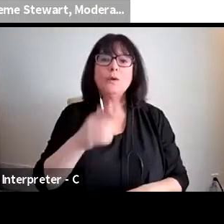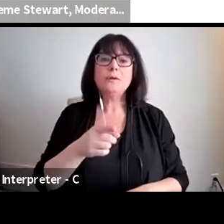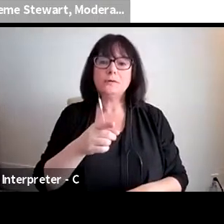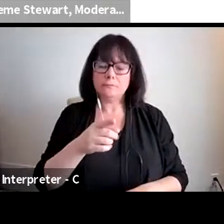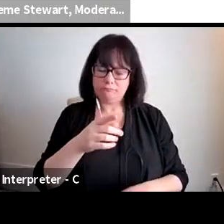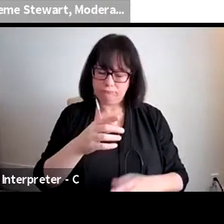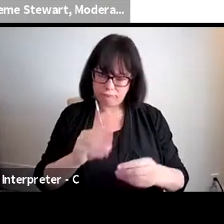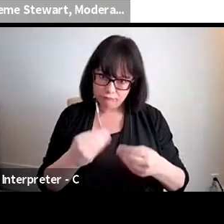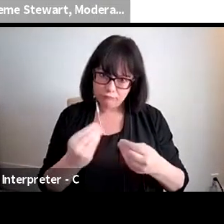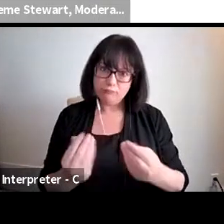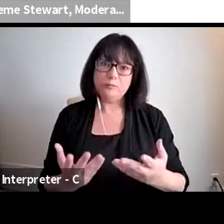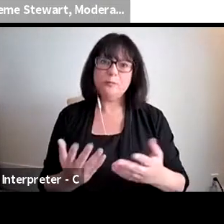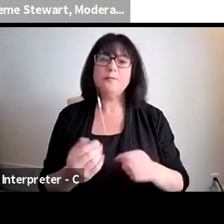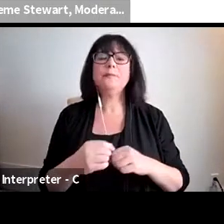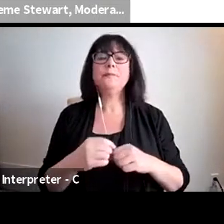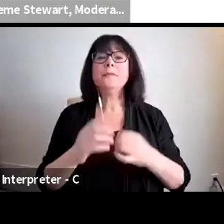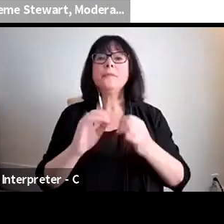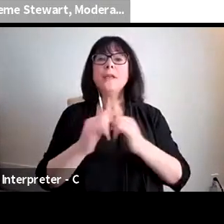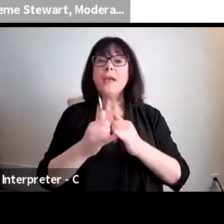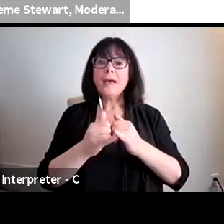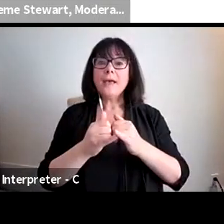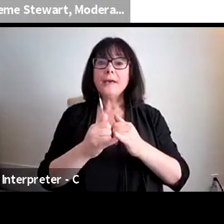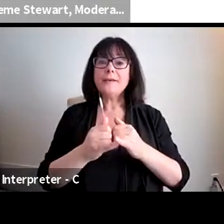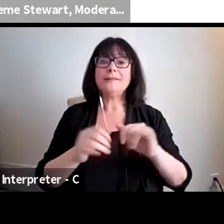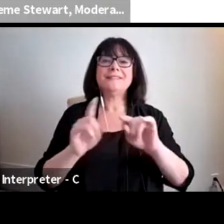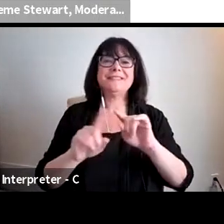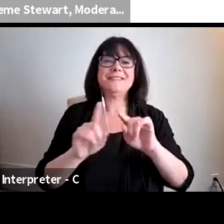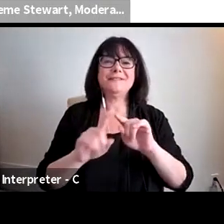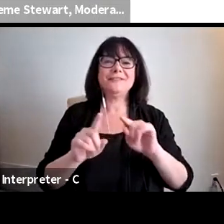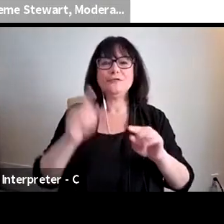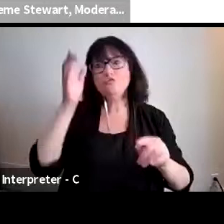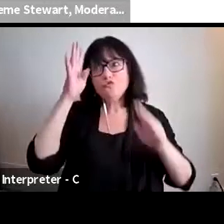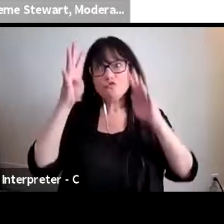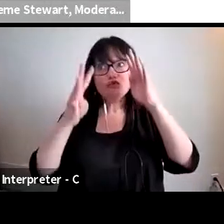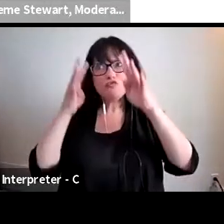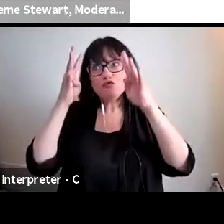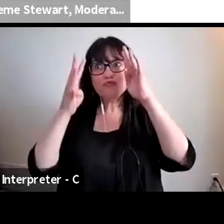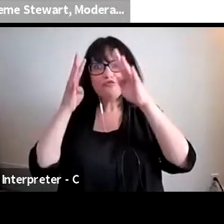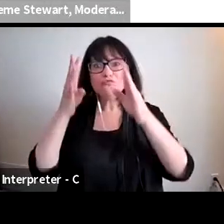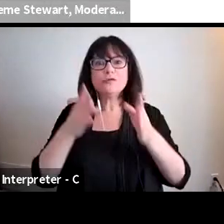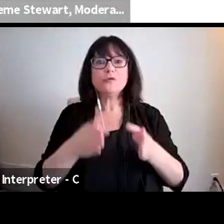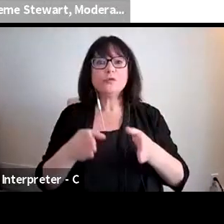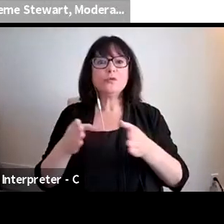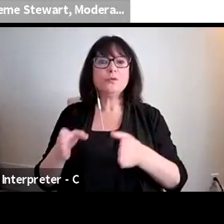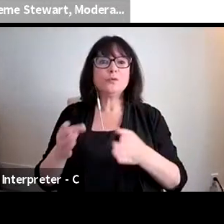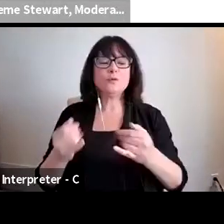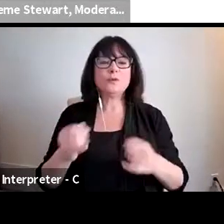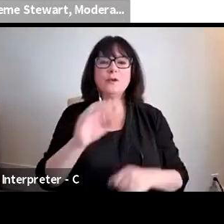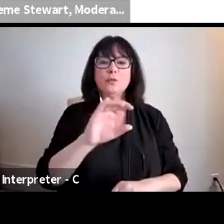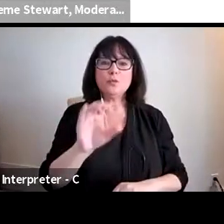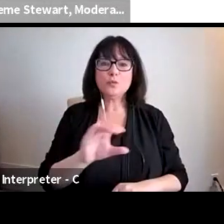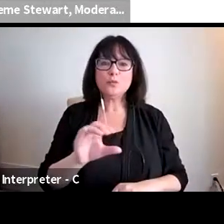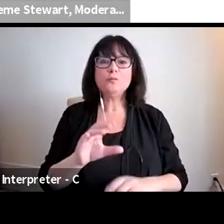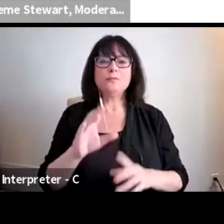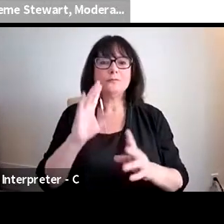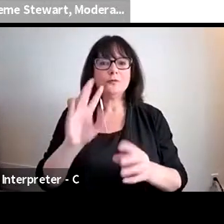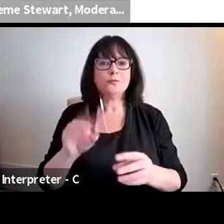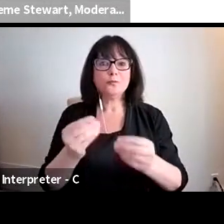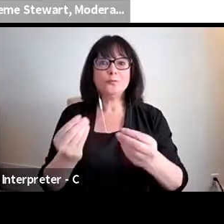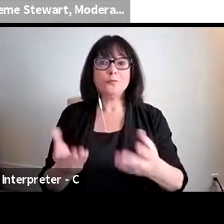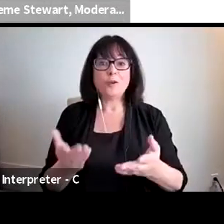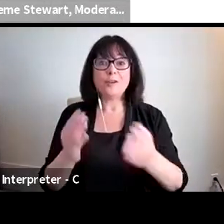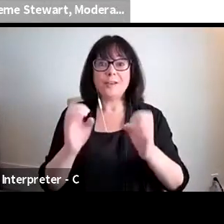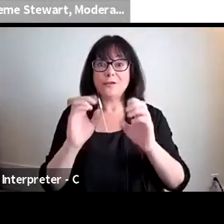new, creative, virtual ways of providing education.